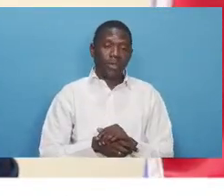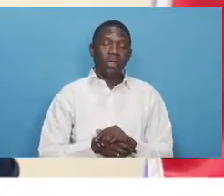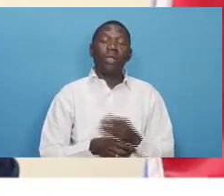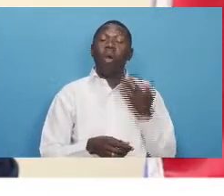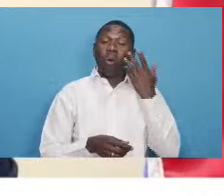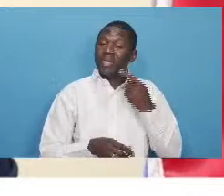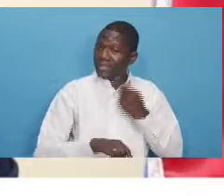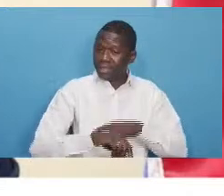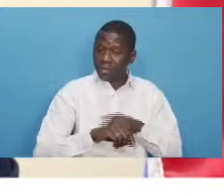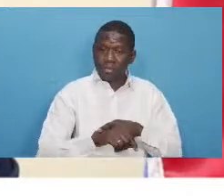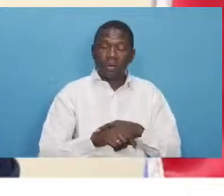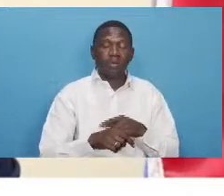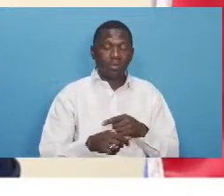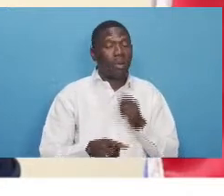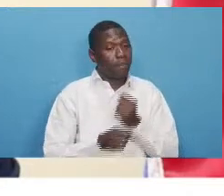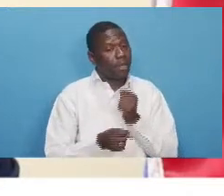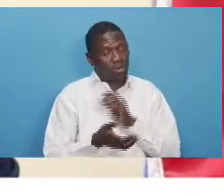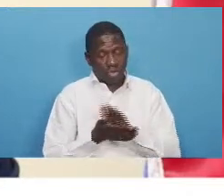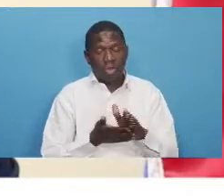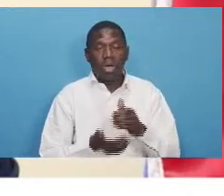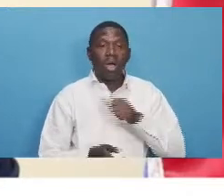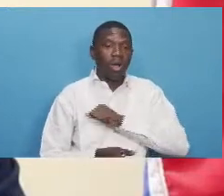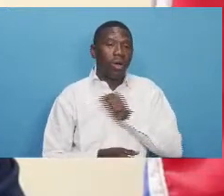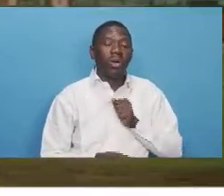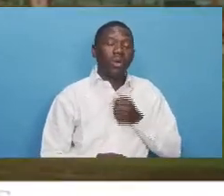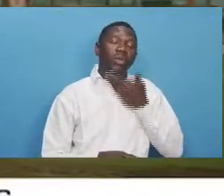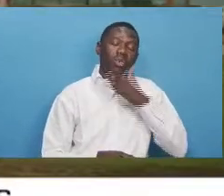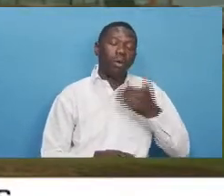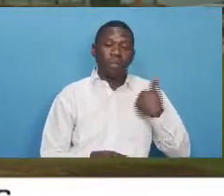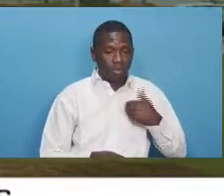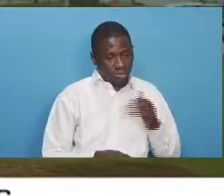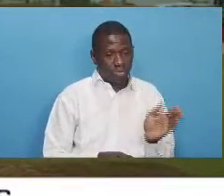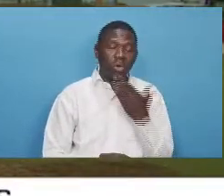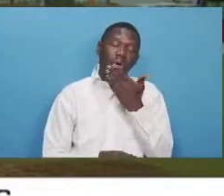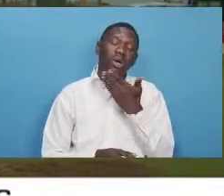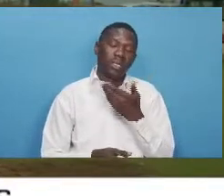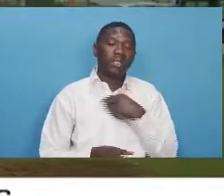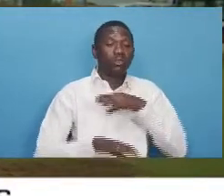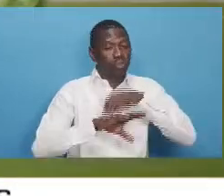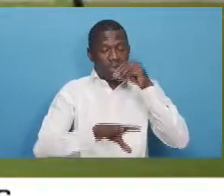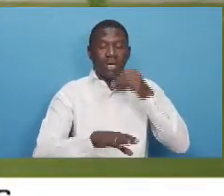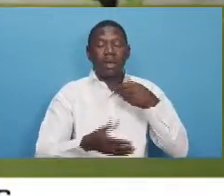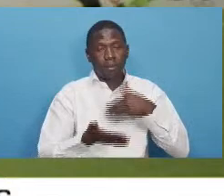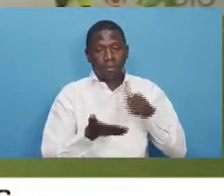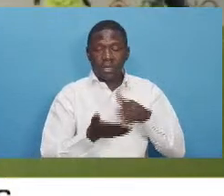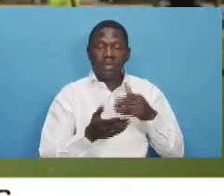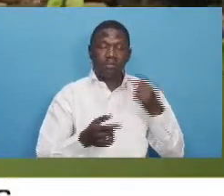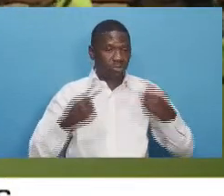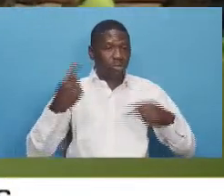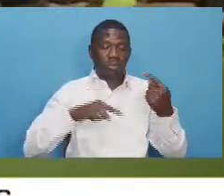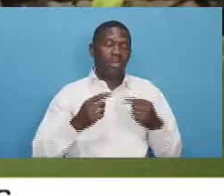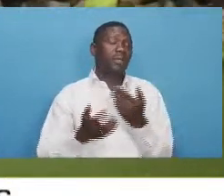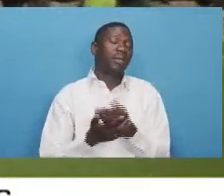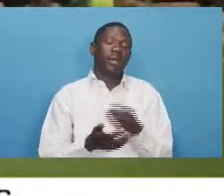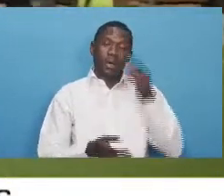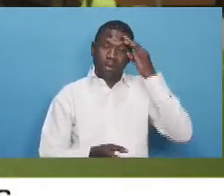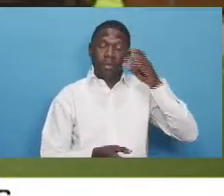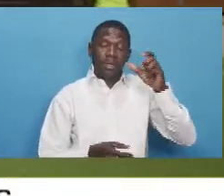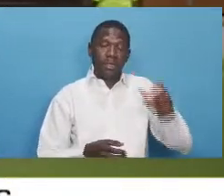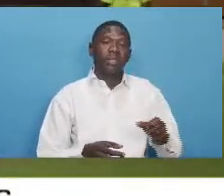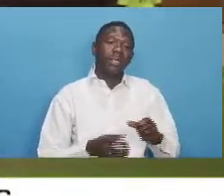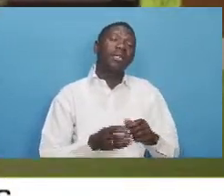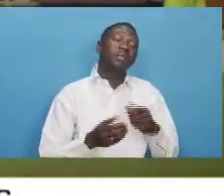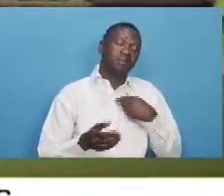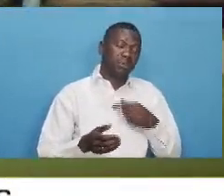time comes, and so our young people go out there and do best. So the ministry stands ready to work with the ambassador, and of course, ASISCOR